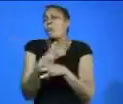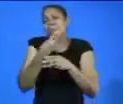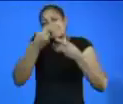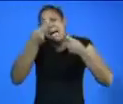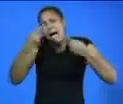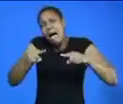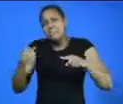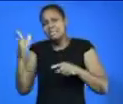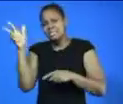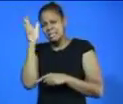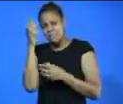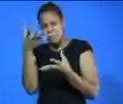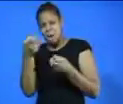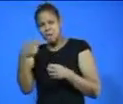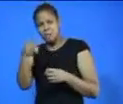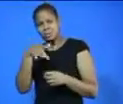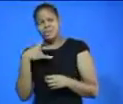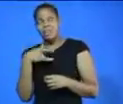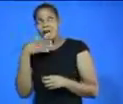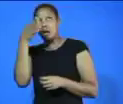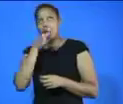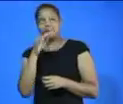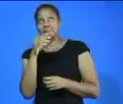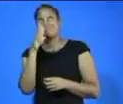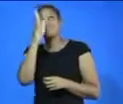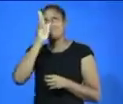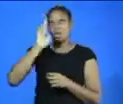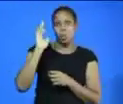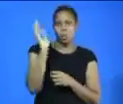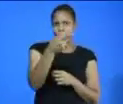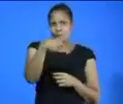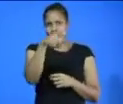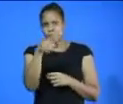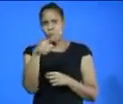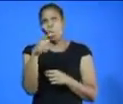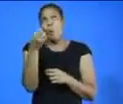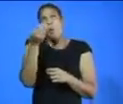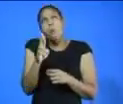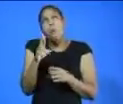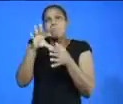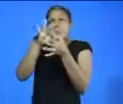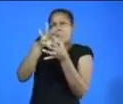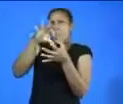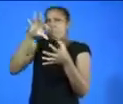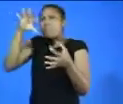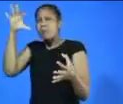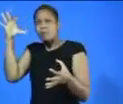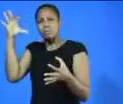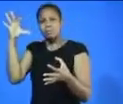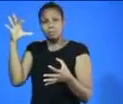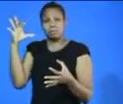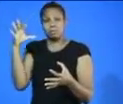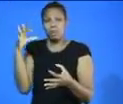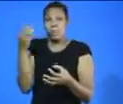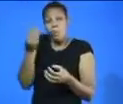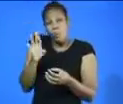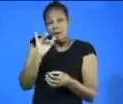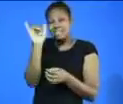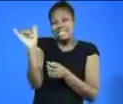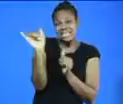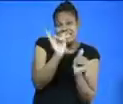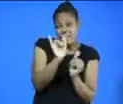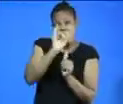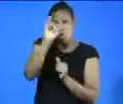want to think that God does not care or that you have abandoned, or like Job, when you plunge in